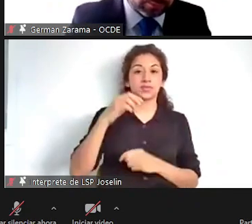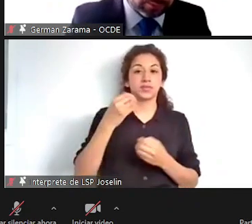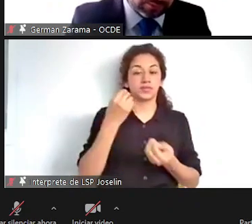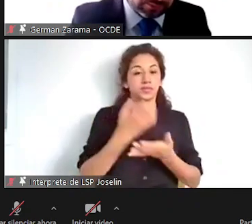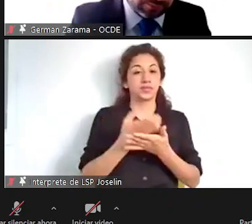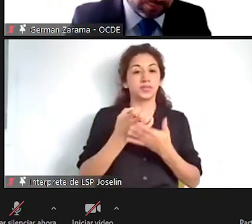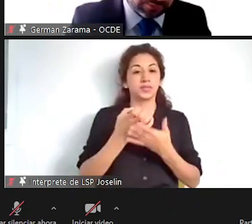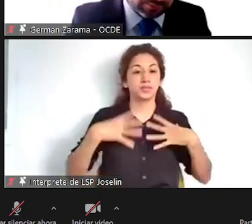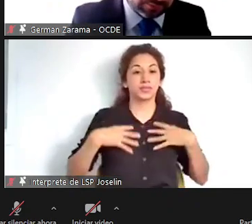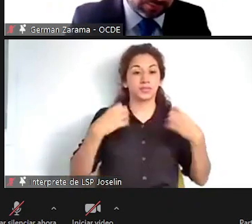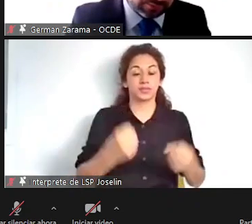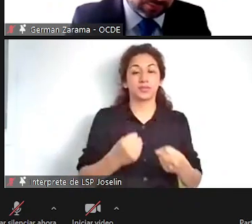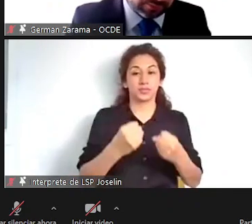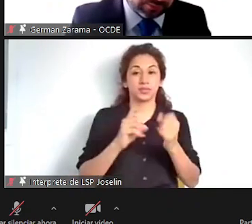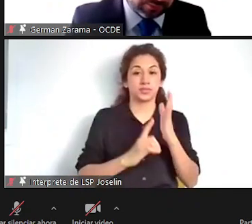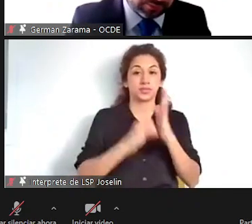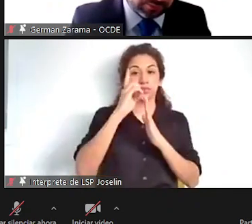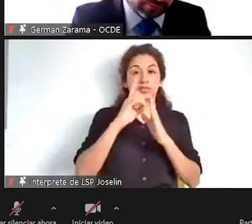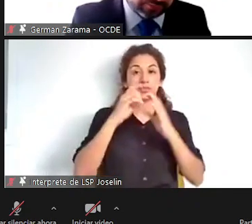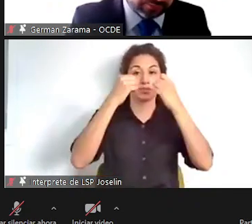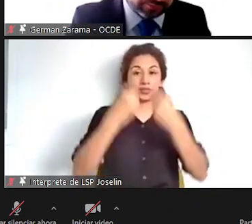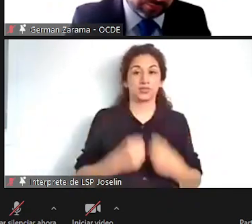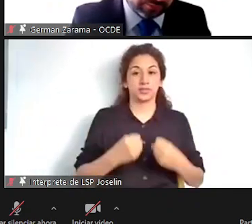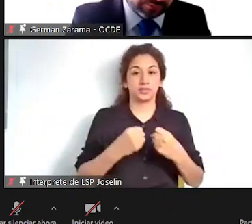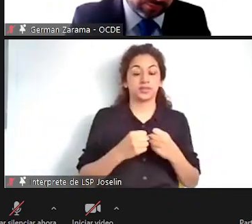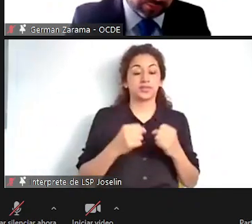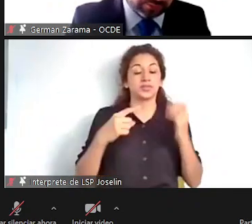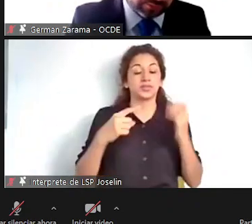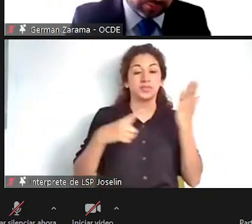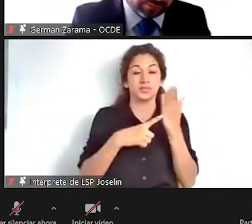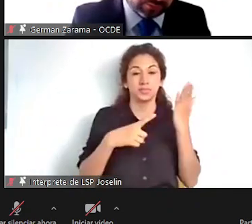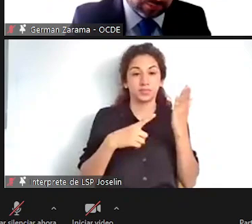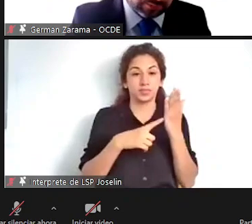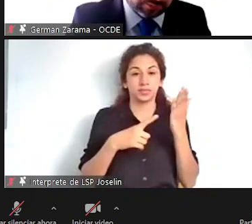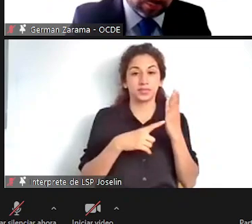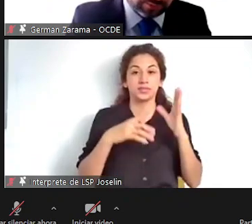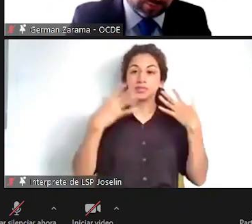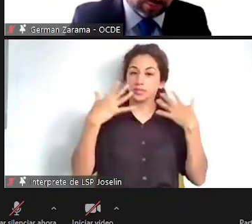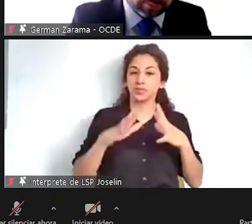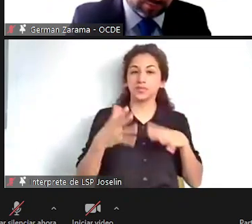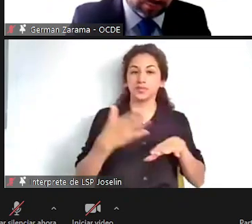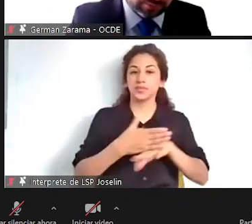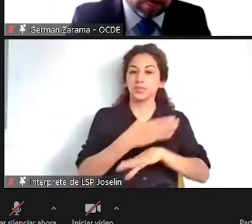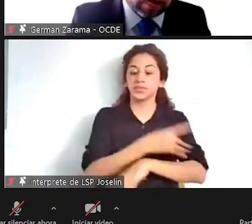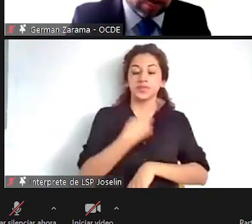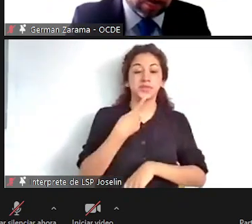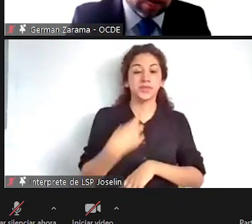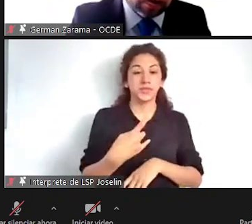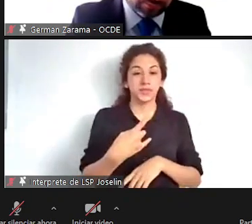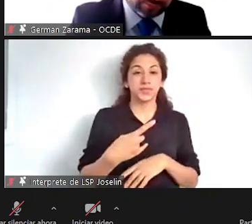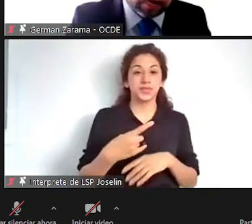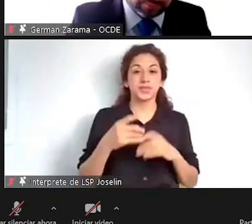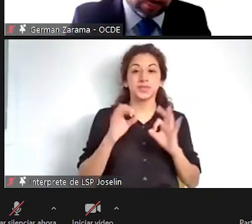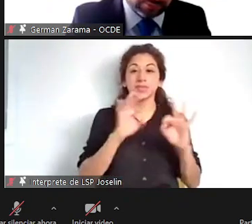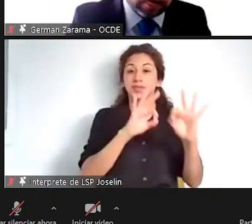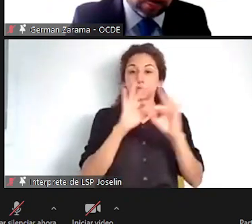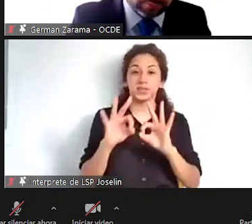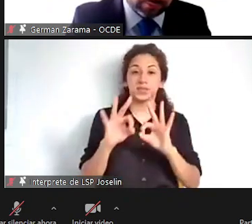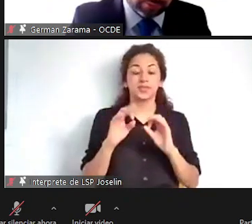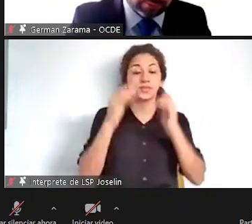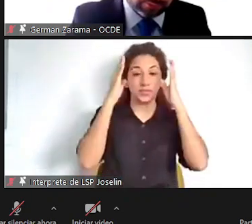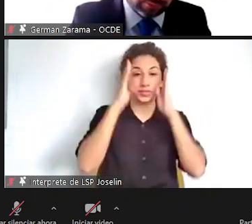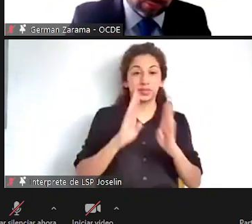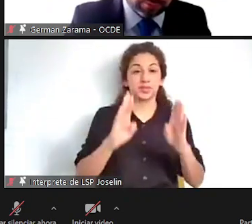manufacturing industry and health and in technological sophistication which was also mentioned before by